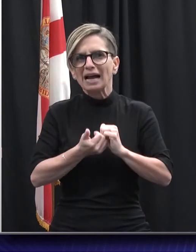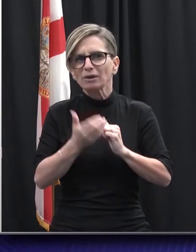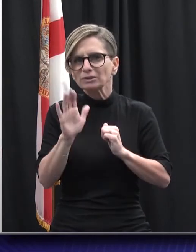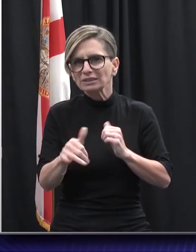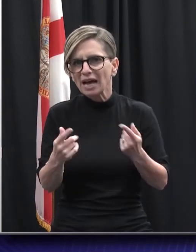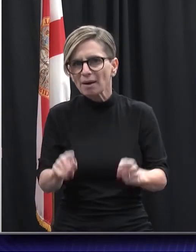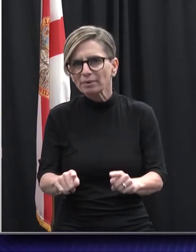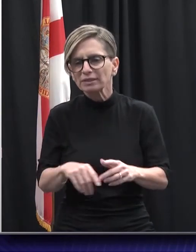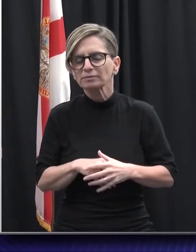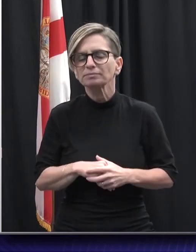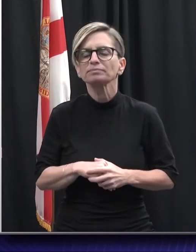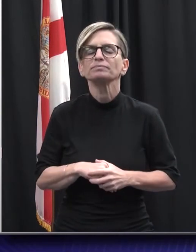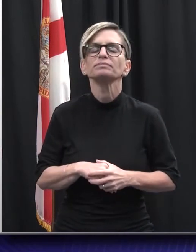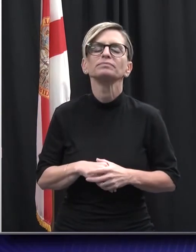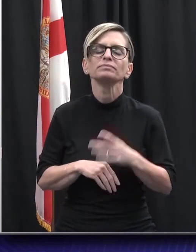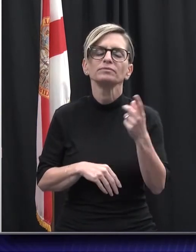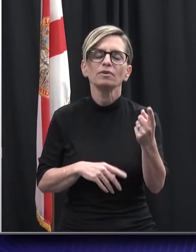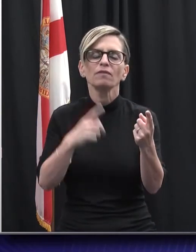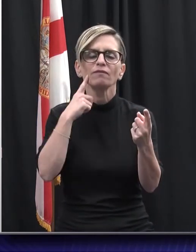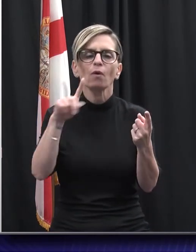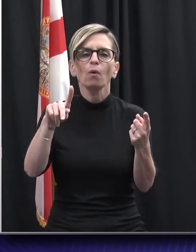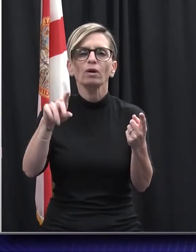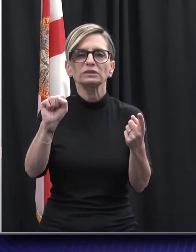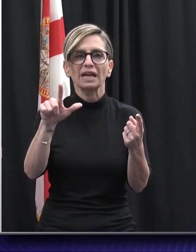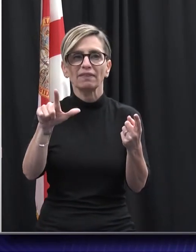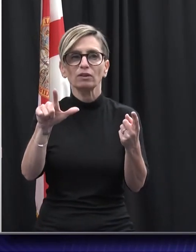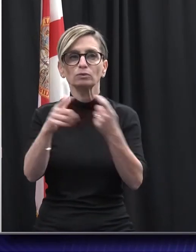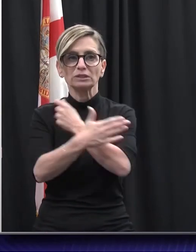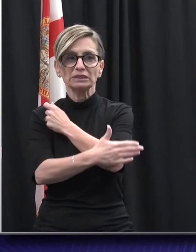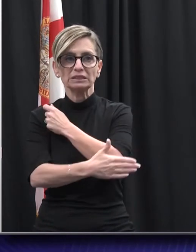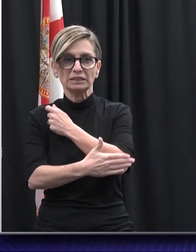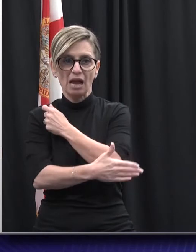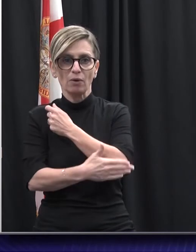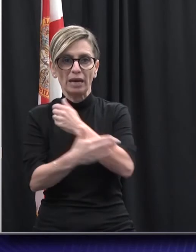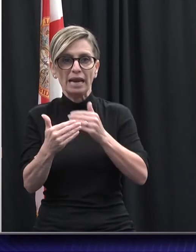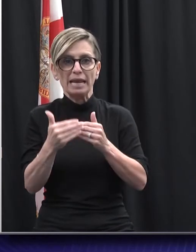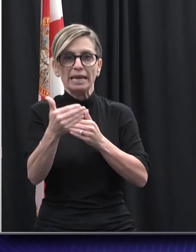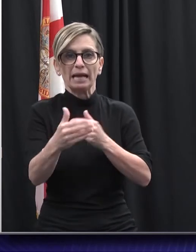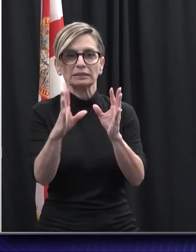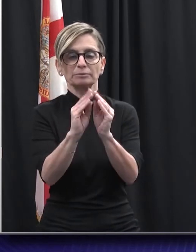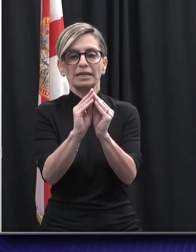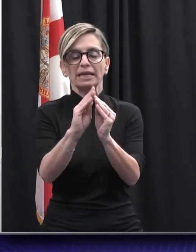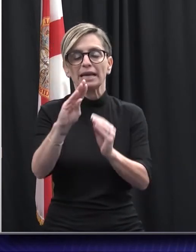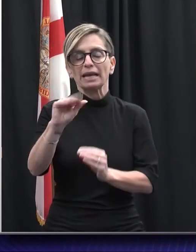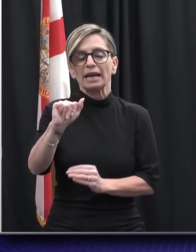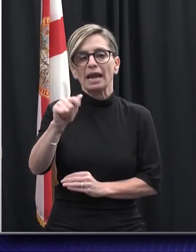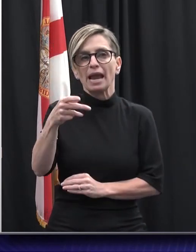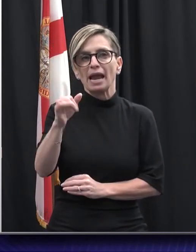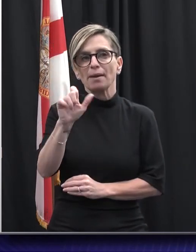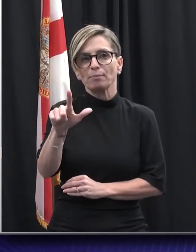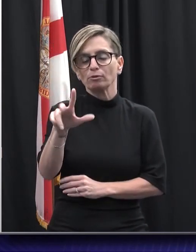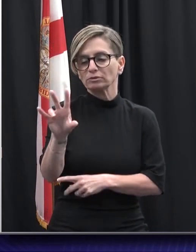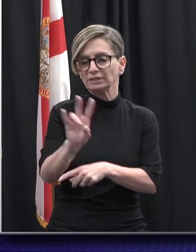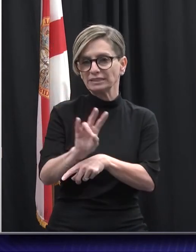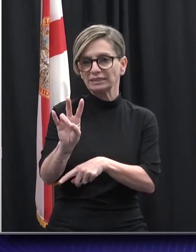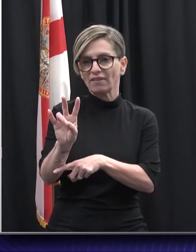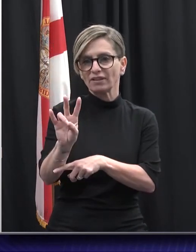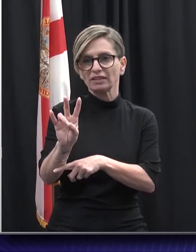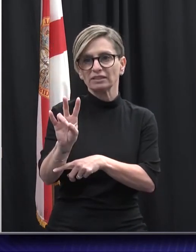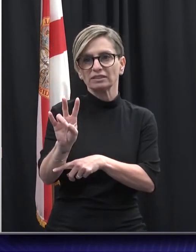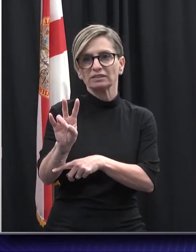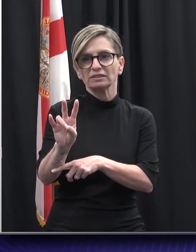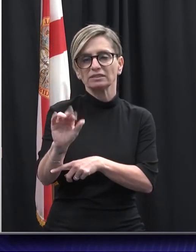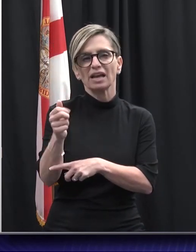cetera? Right. So for St. Lucie County, we will be having our next meeting on April the 7th. It's an evening meeting starting at 6